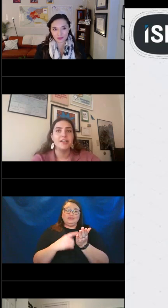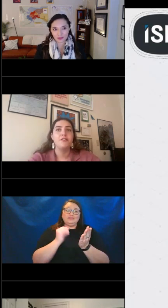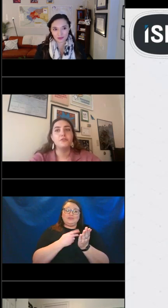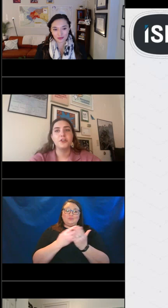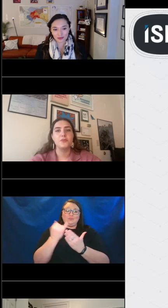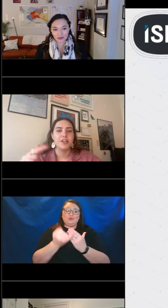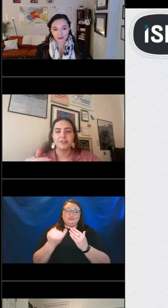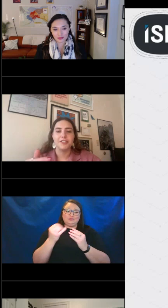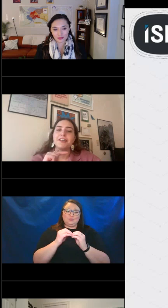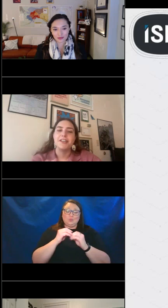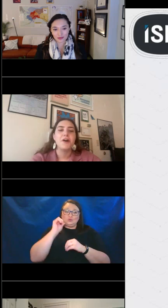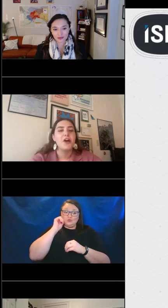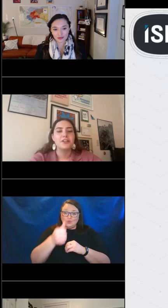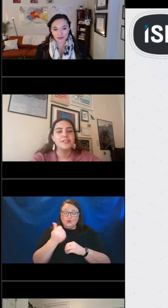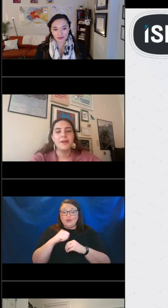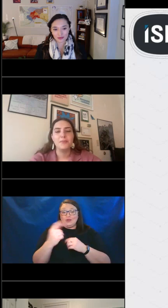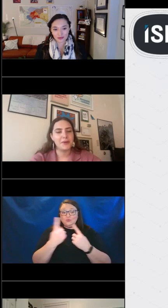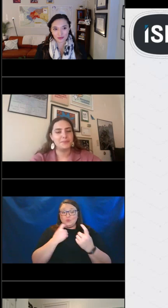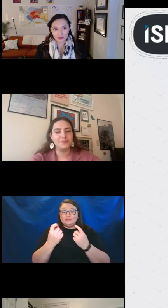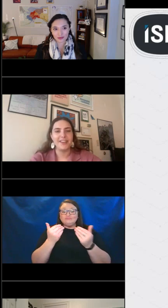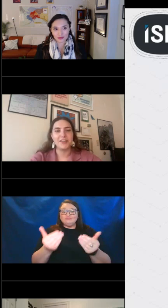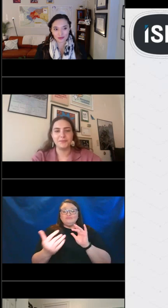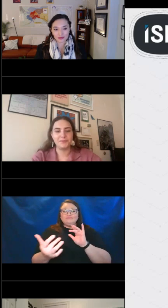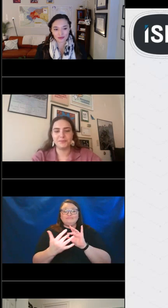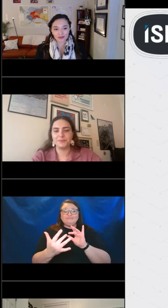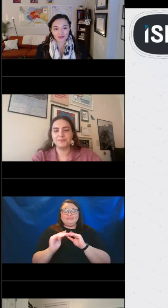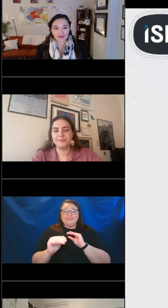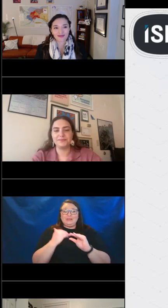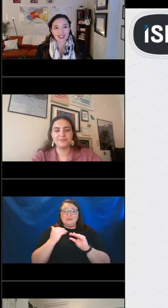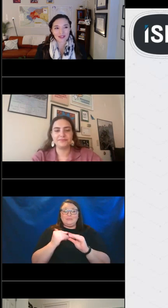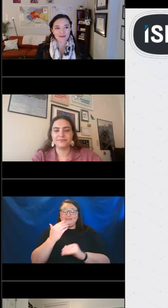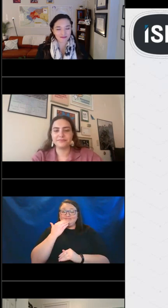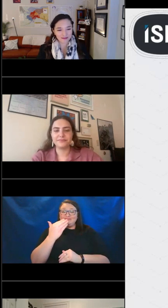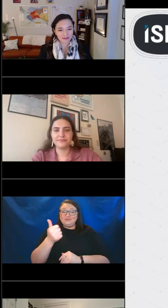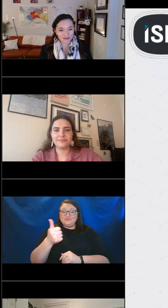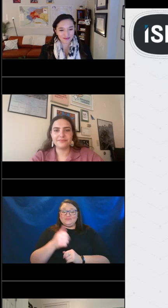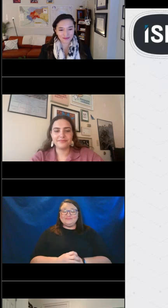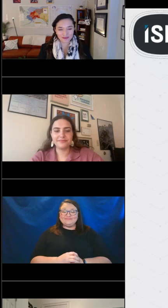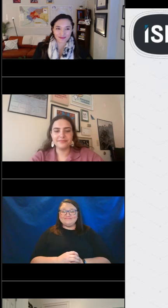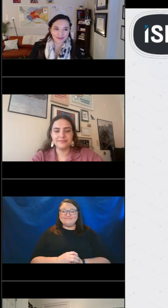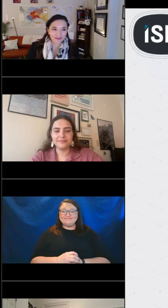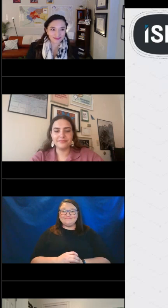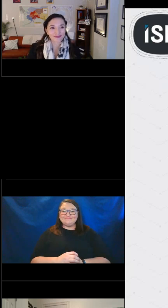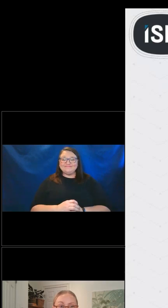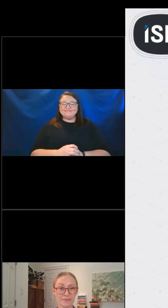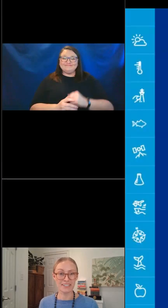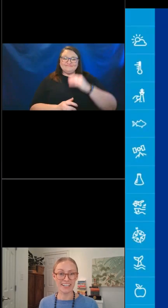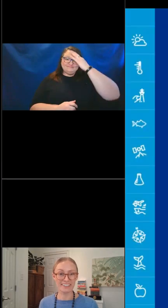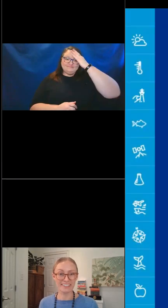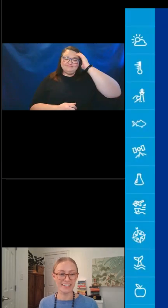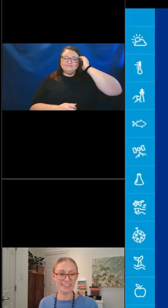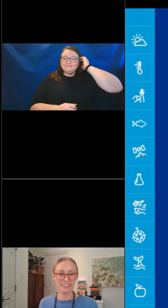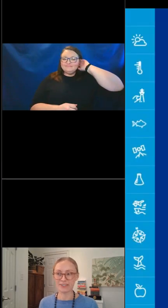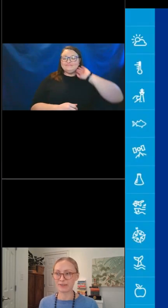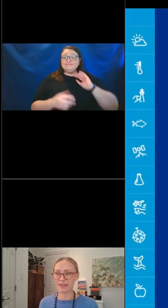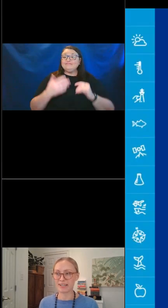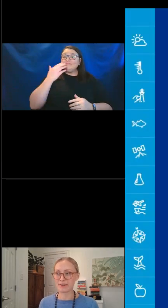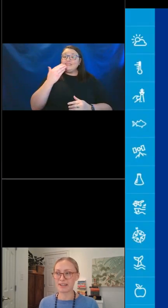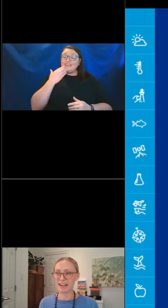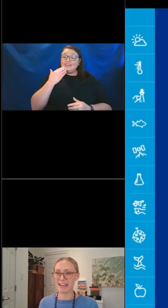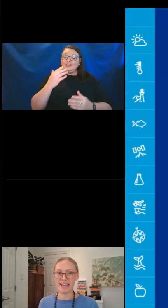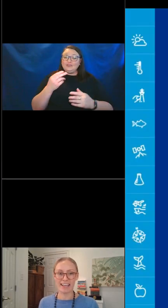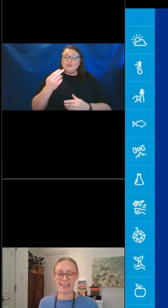questions, feel free to reach out to the email on our slide below. Thank you. Thank you. Thank you so much, Haley. Thank you,